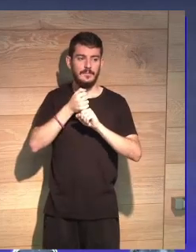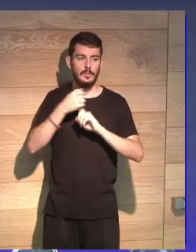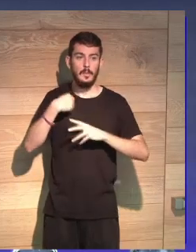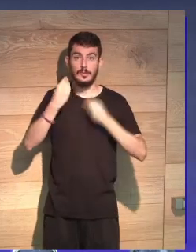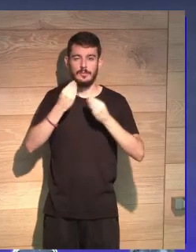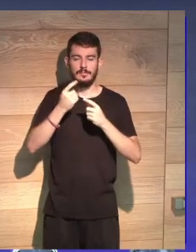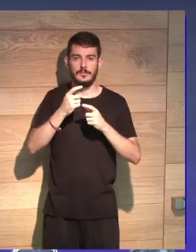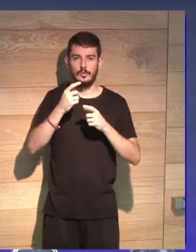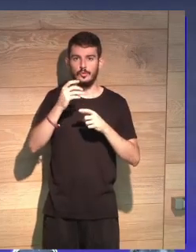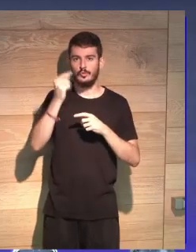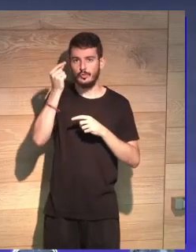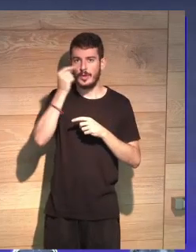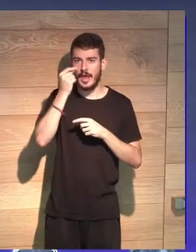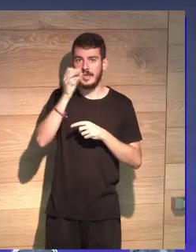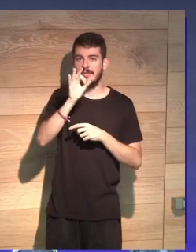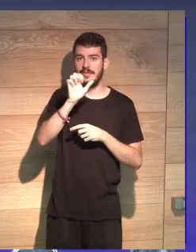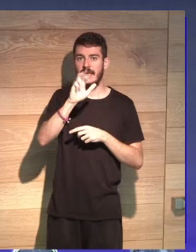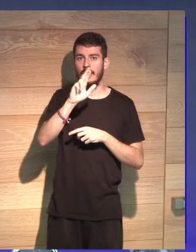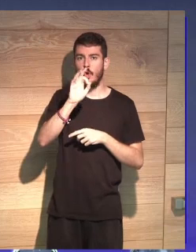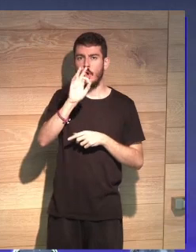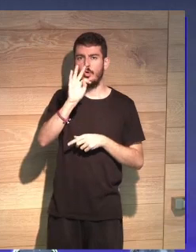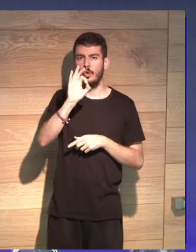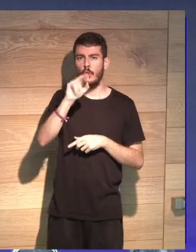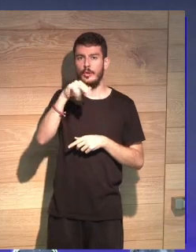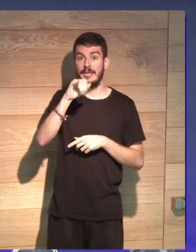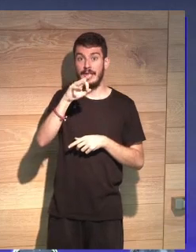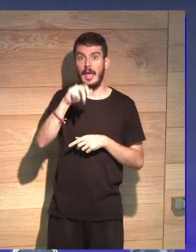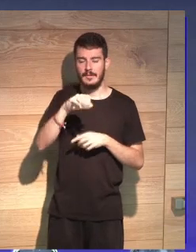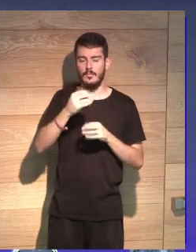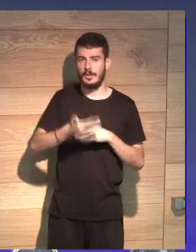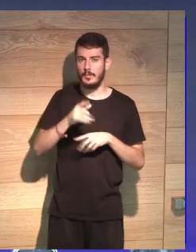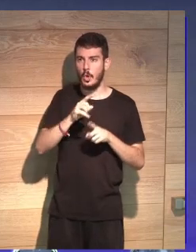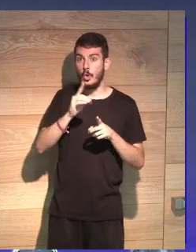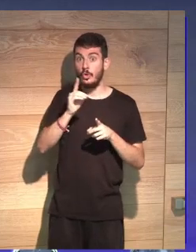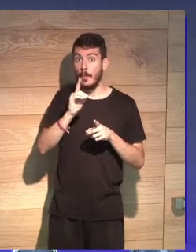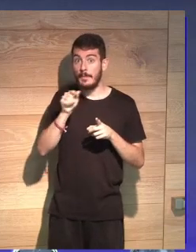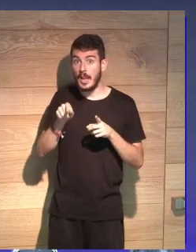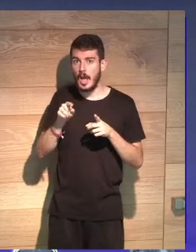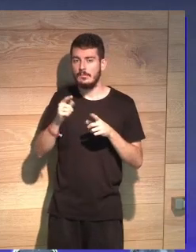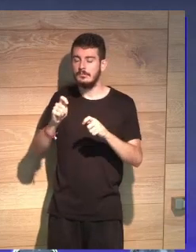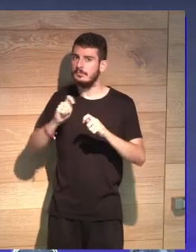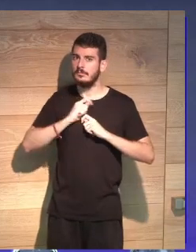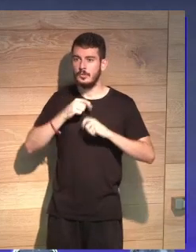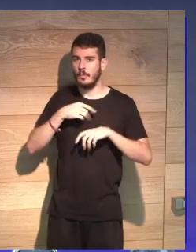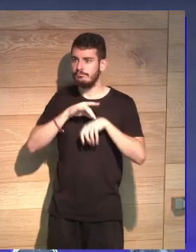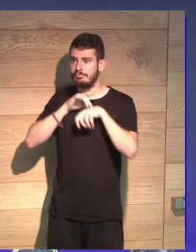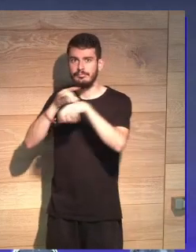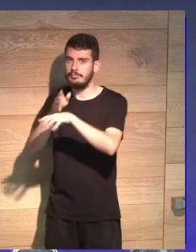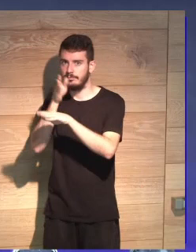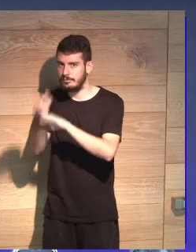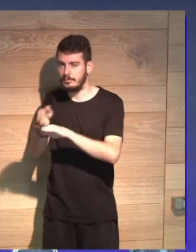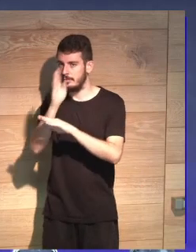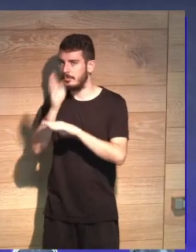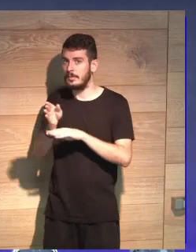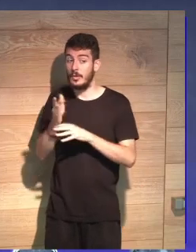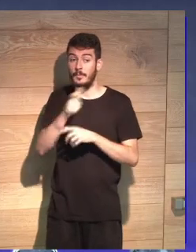reward. You are all familiar with serotonin, which is important for the reward, but dopamine is the substance that